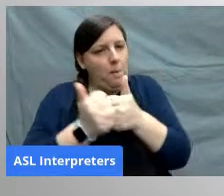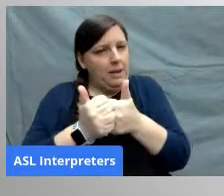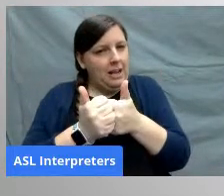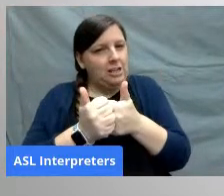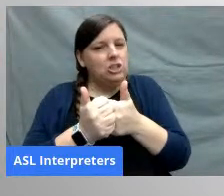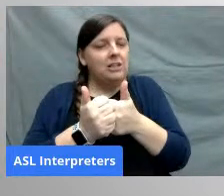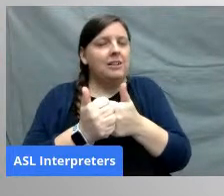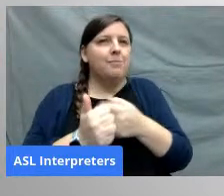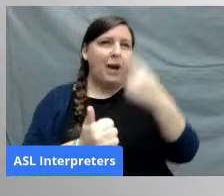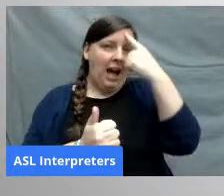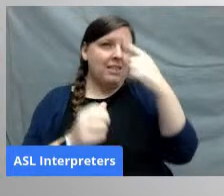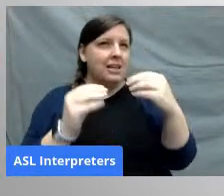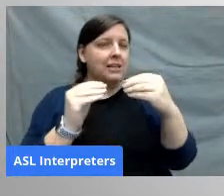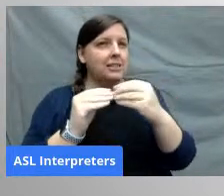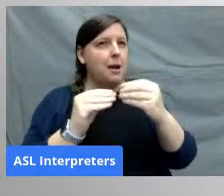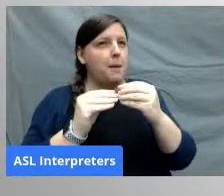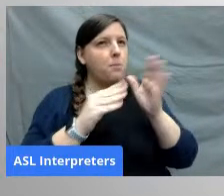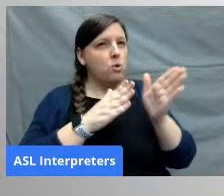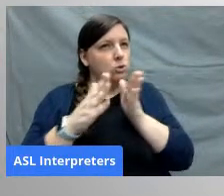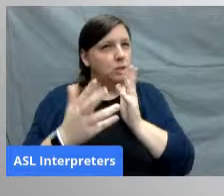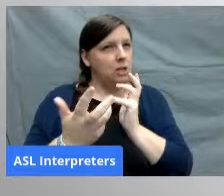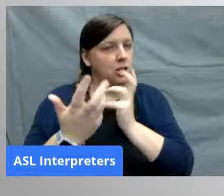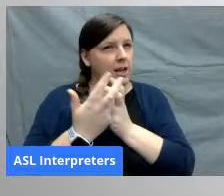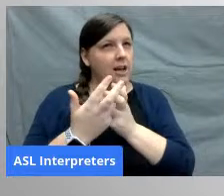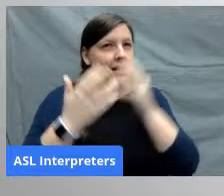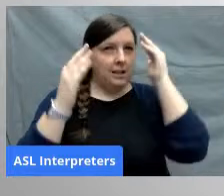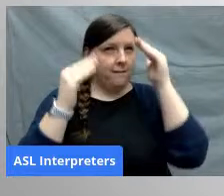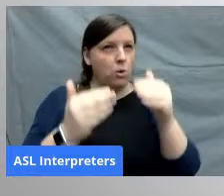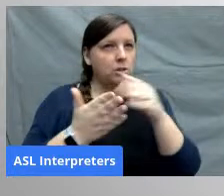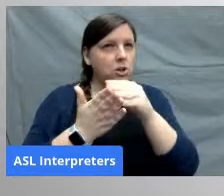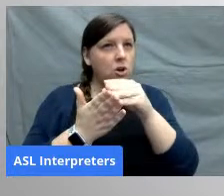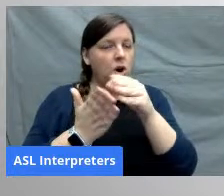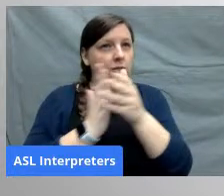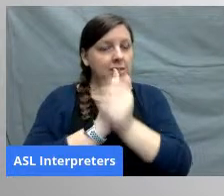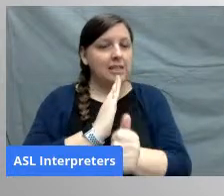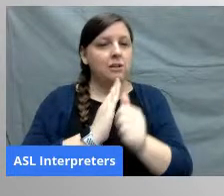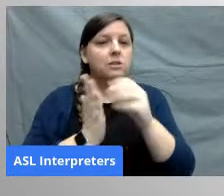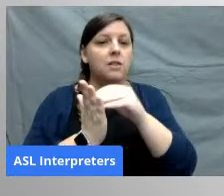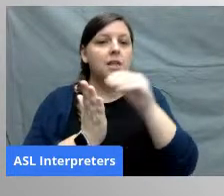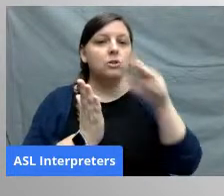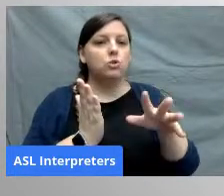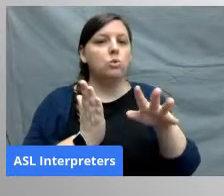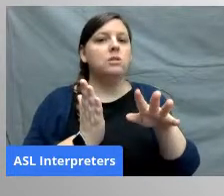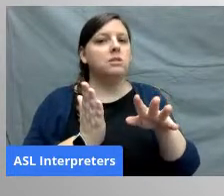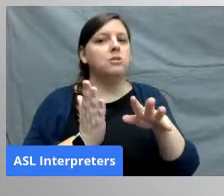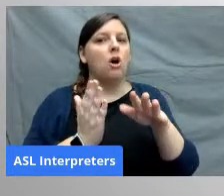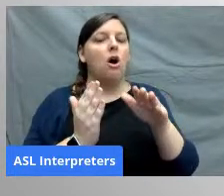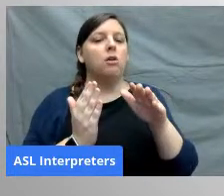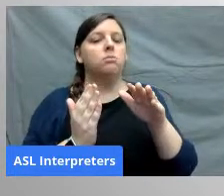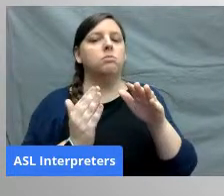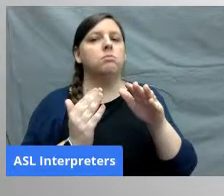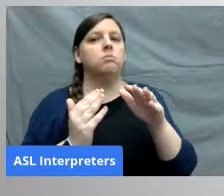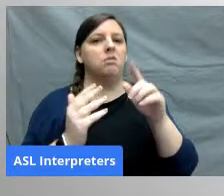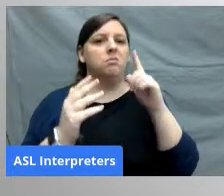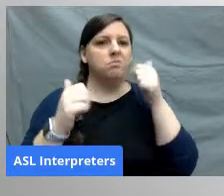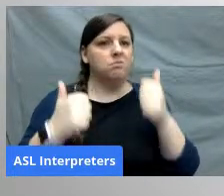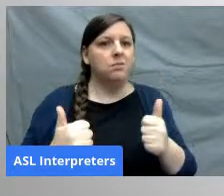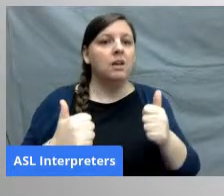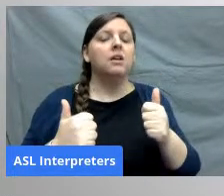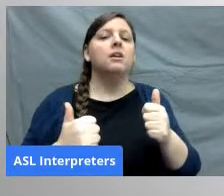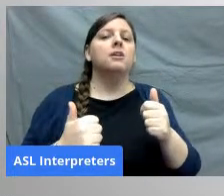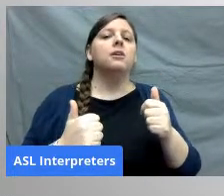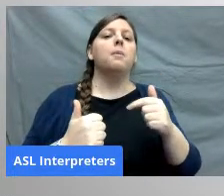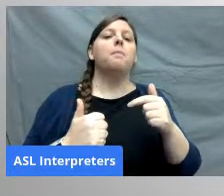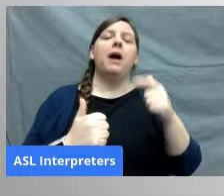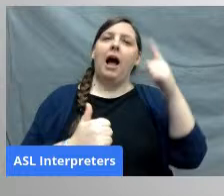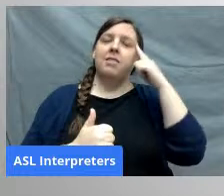than remediation. It's really focusing on those skills that students are deficient in. But I also think there is an